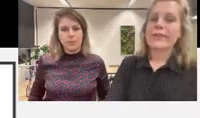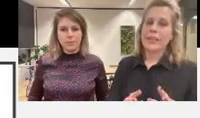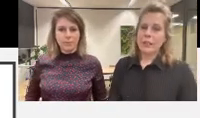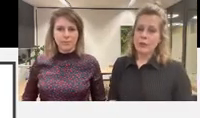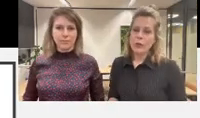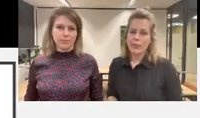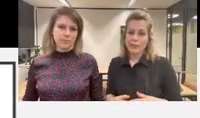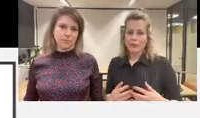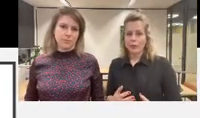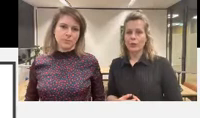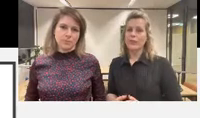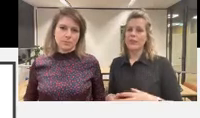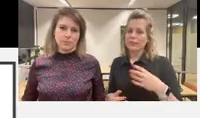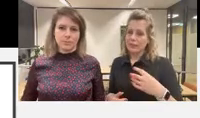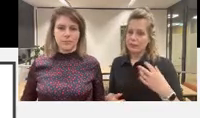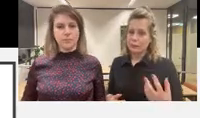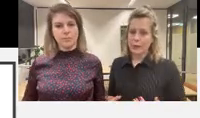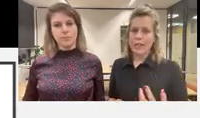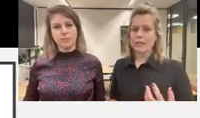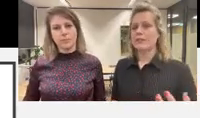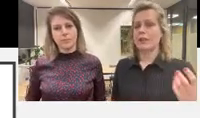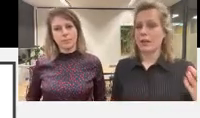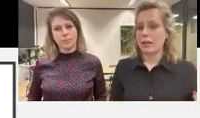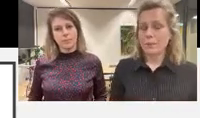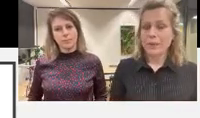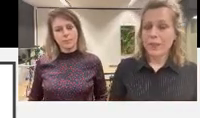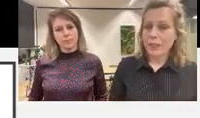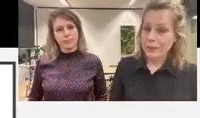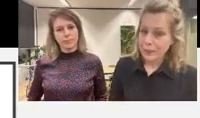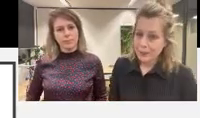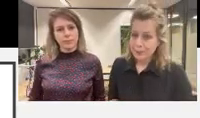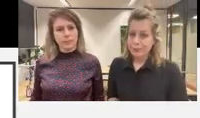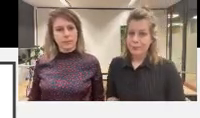Now take a look into the intensive variance